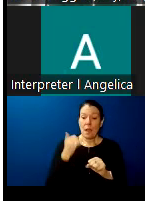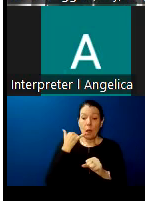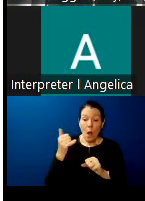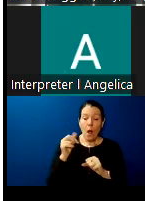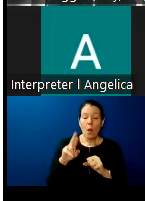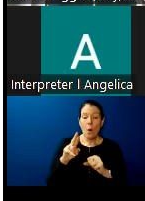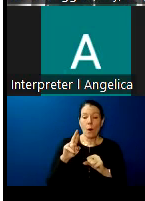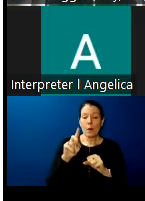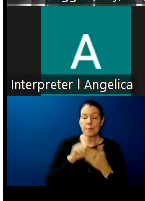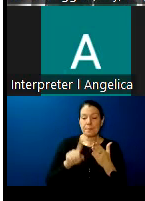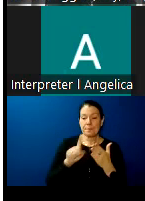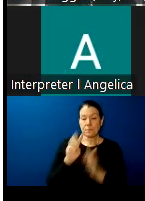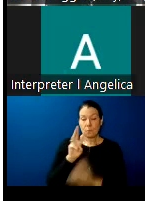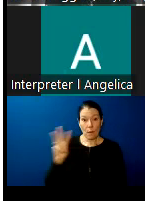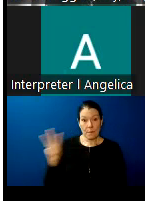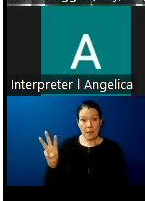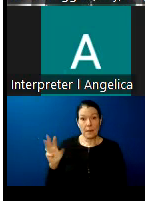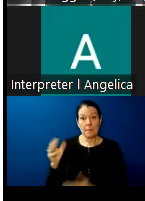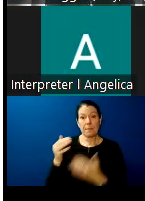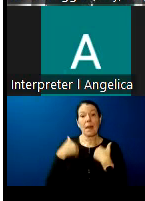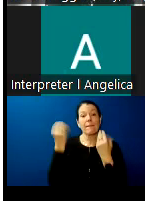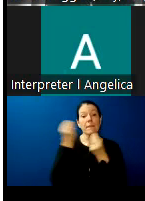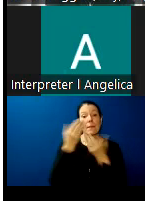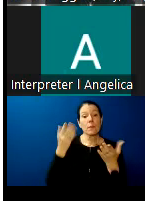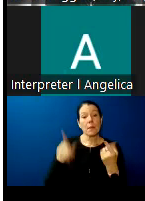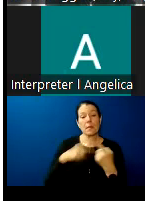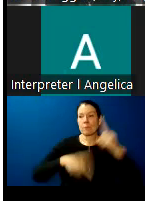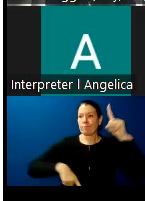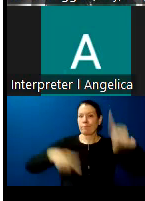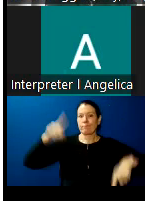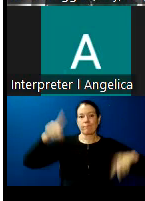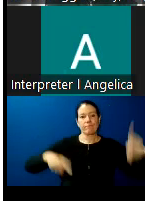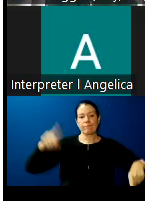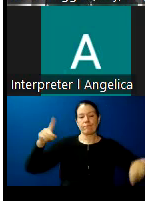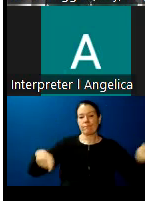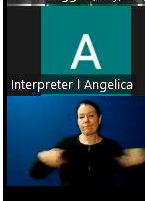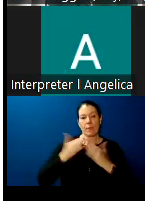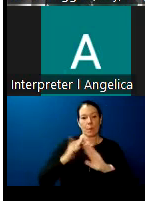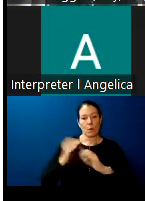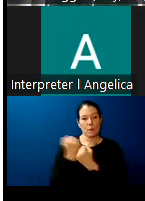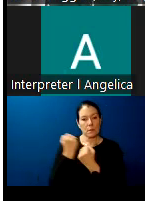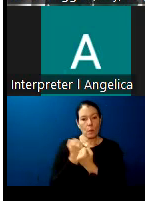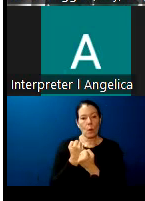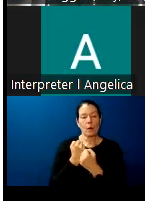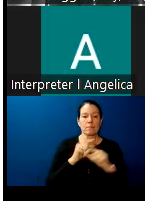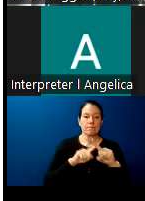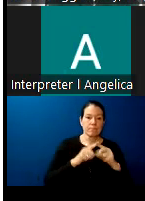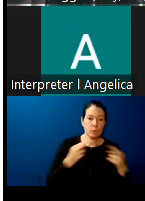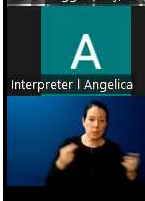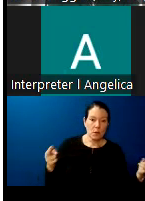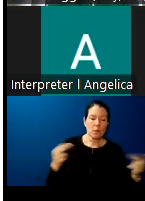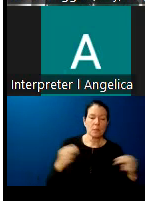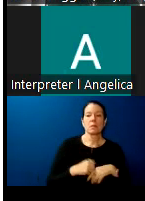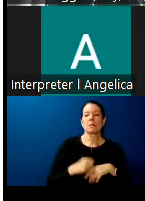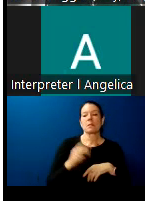and they have information about a wide array of community support resources for things like